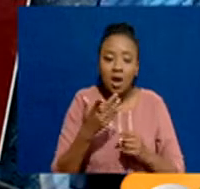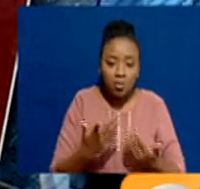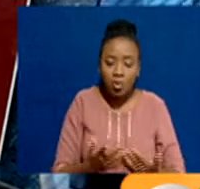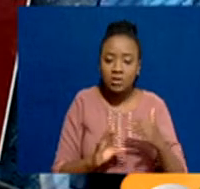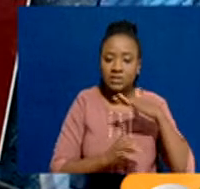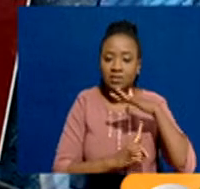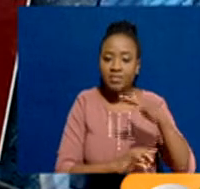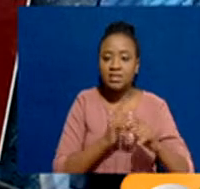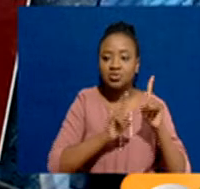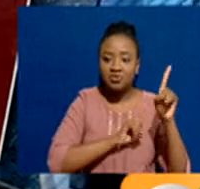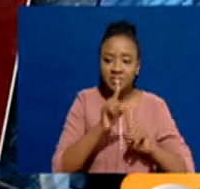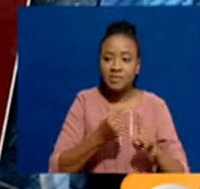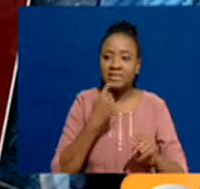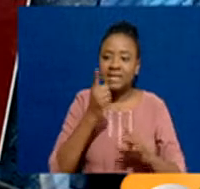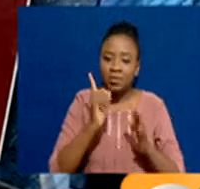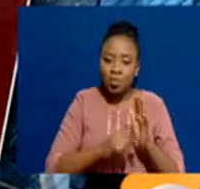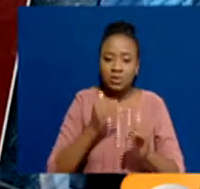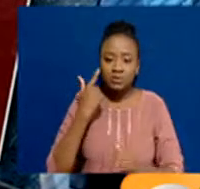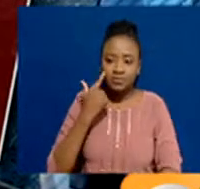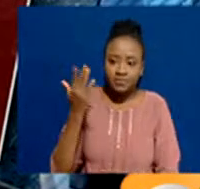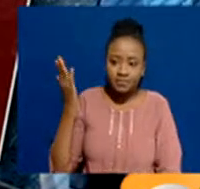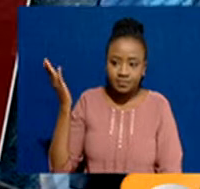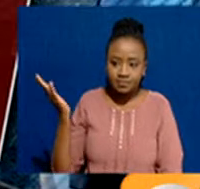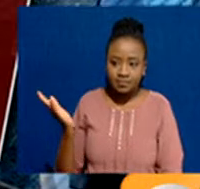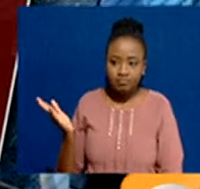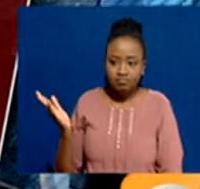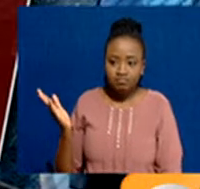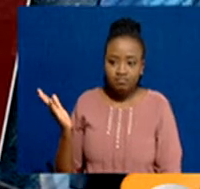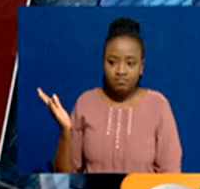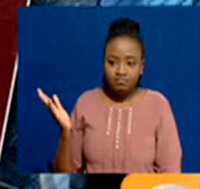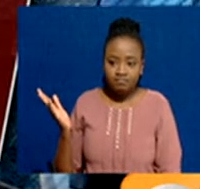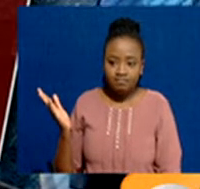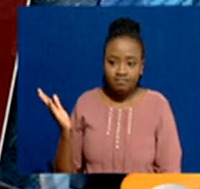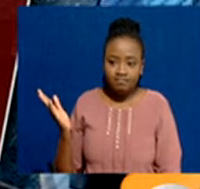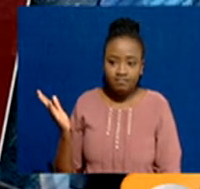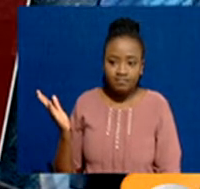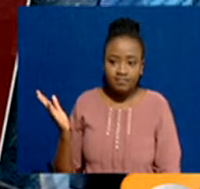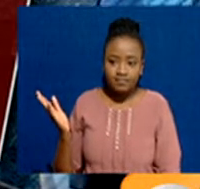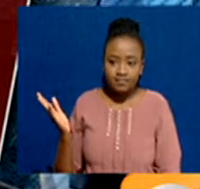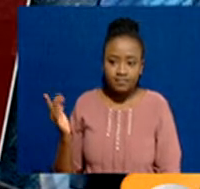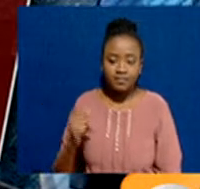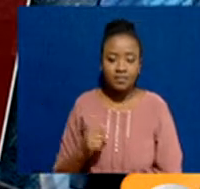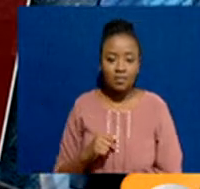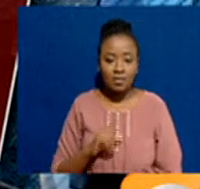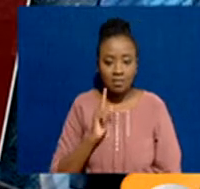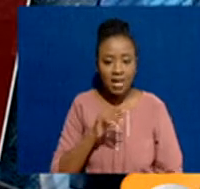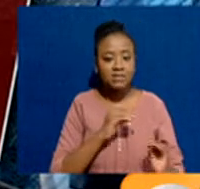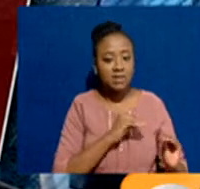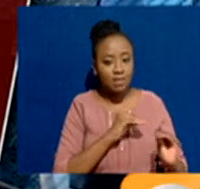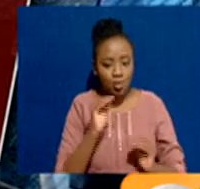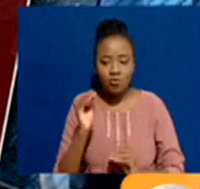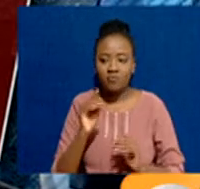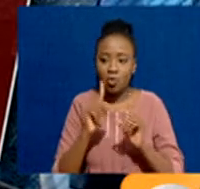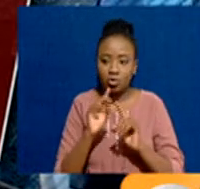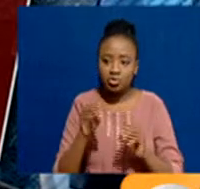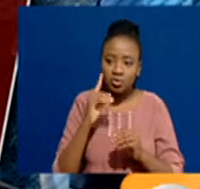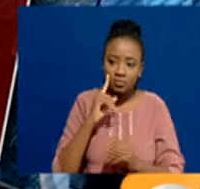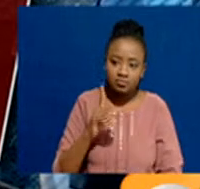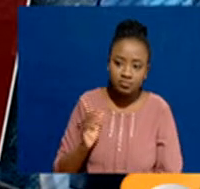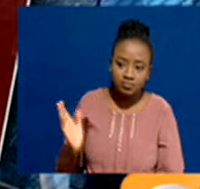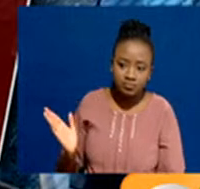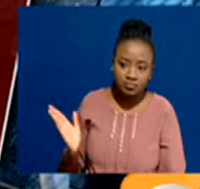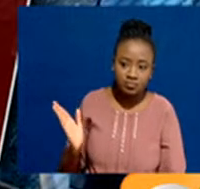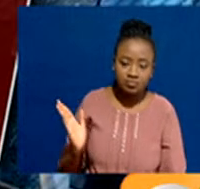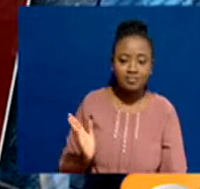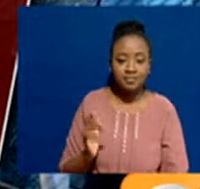Transport, the CS called for all markets along the road reserve to be relocated and tasked the Kenya National Highways